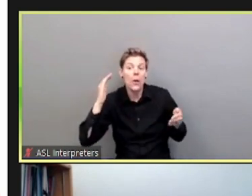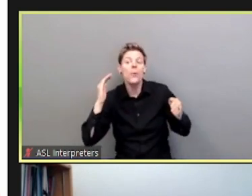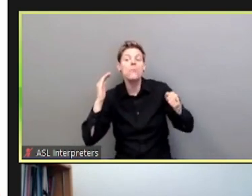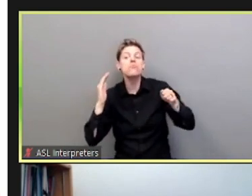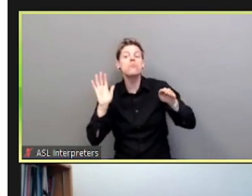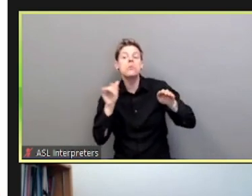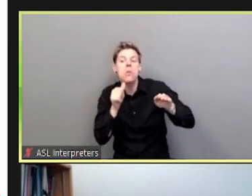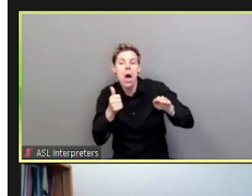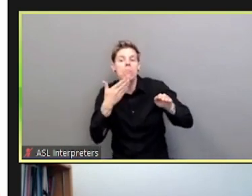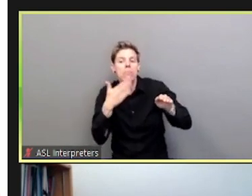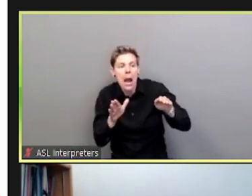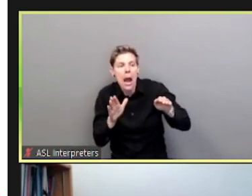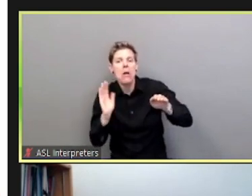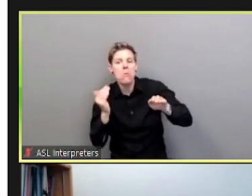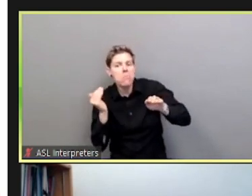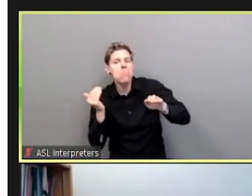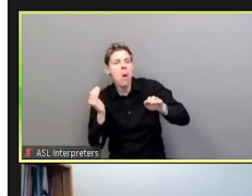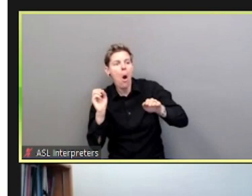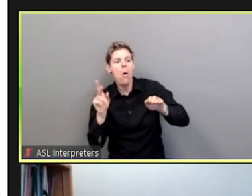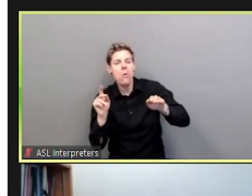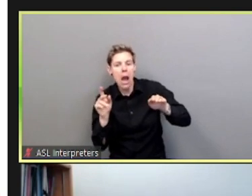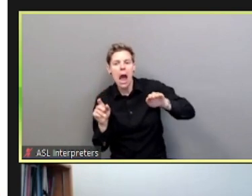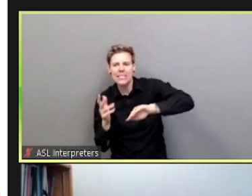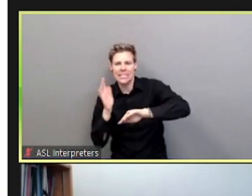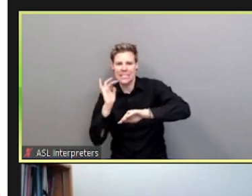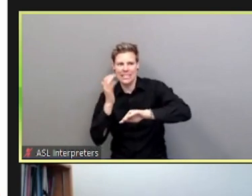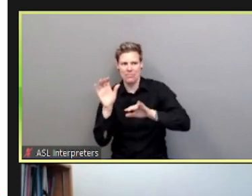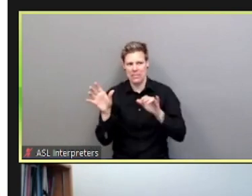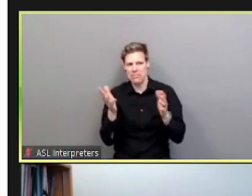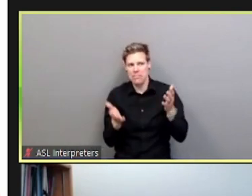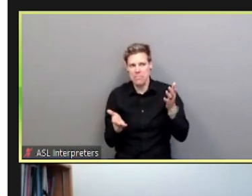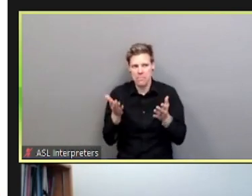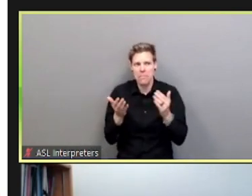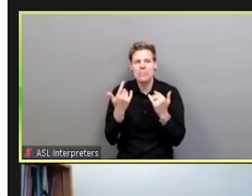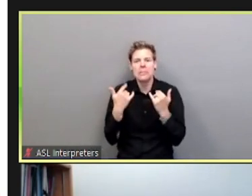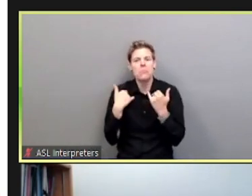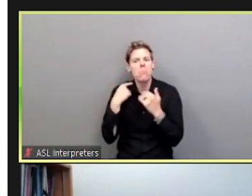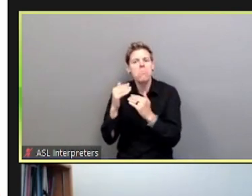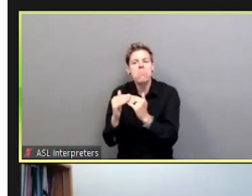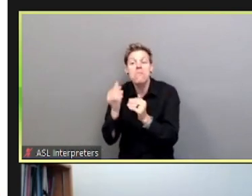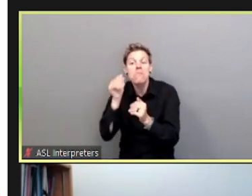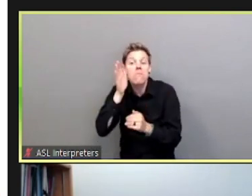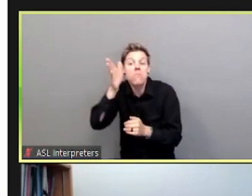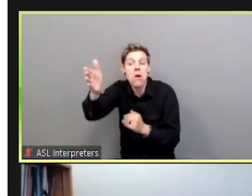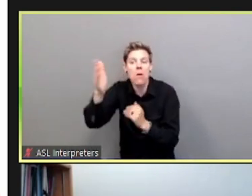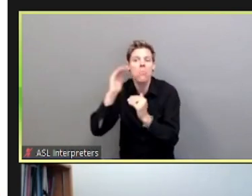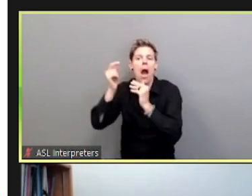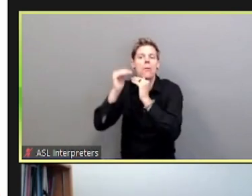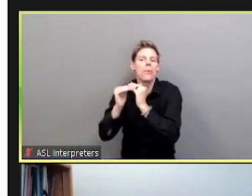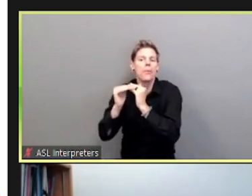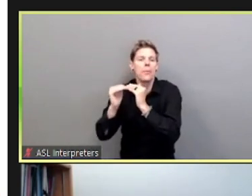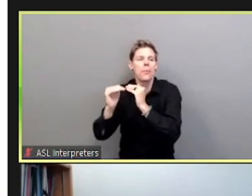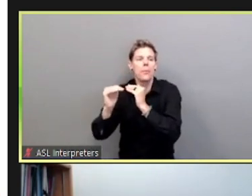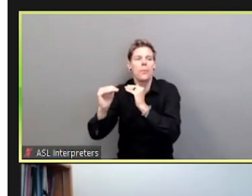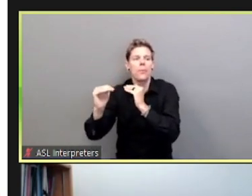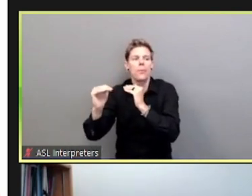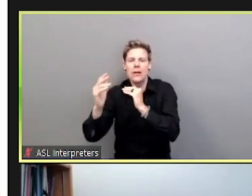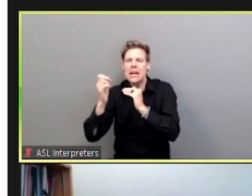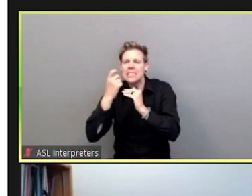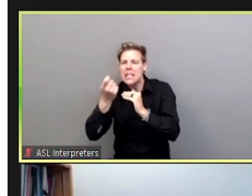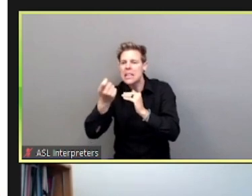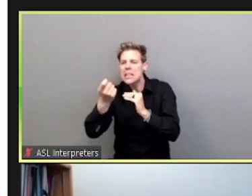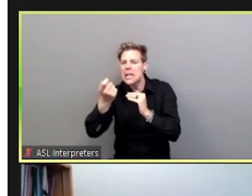of a possible plateau there in this small mountain on the far right of the